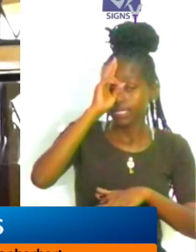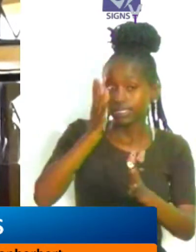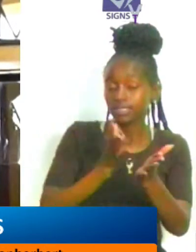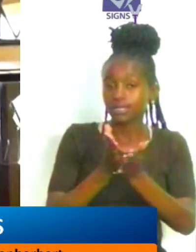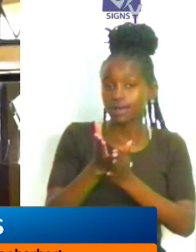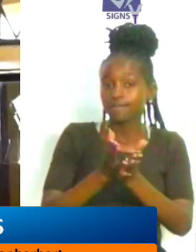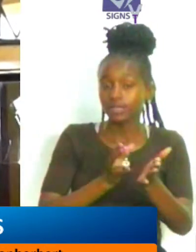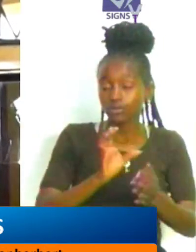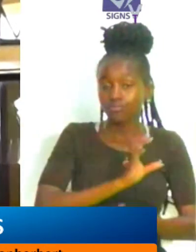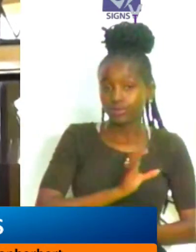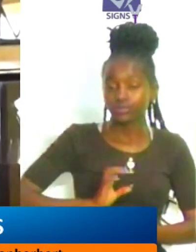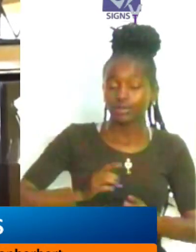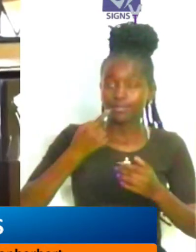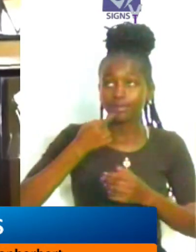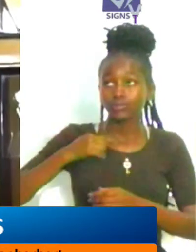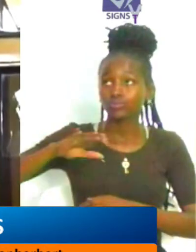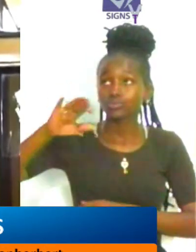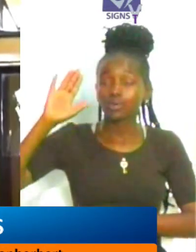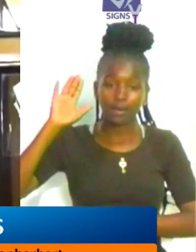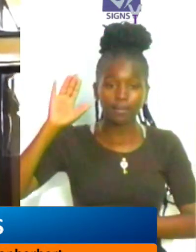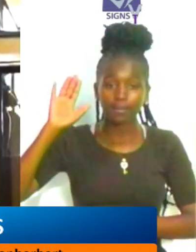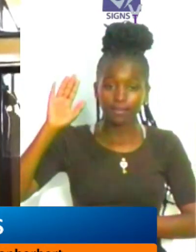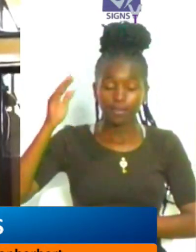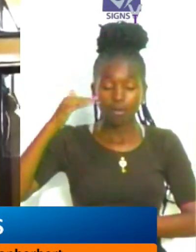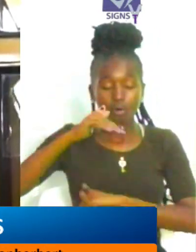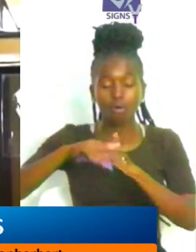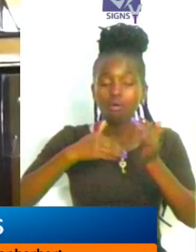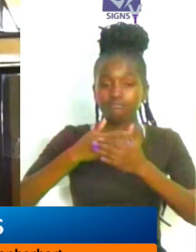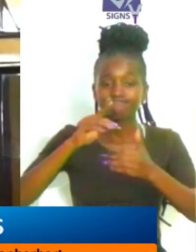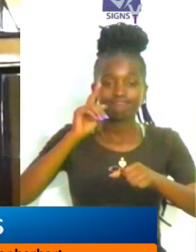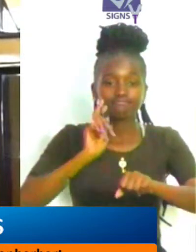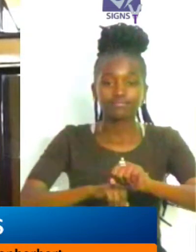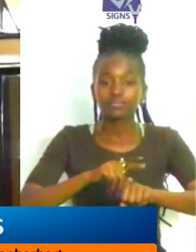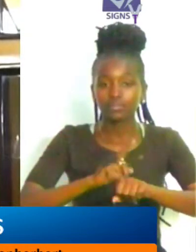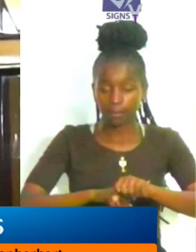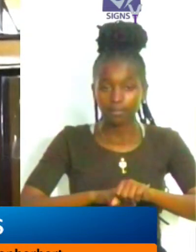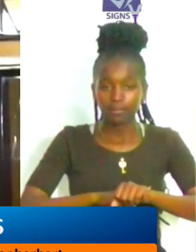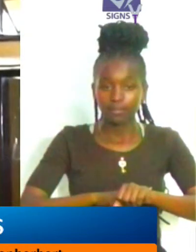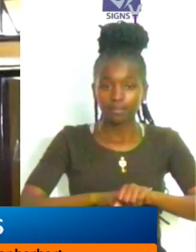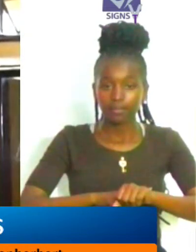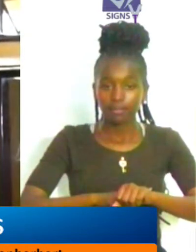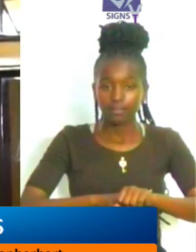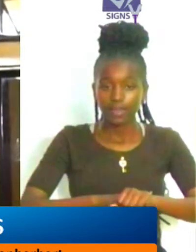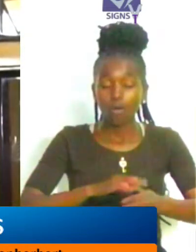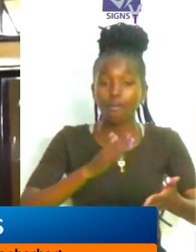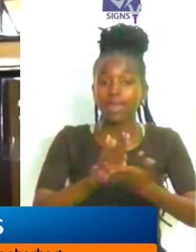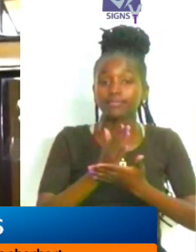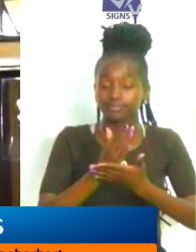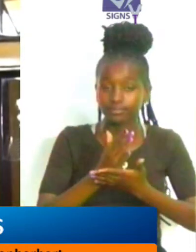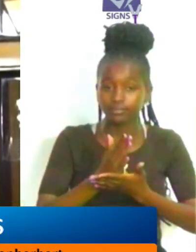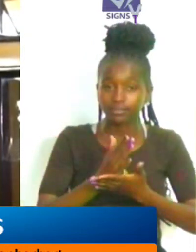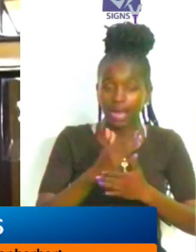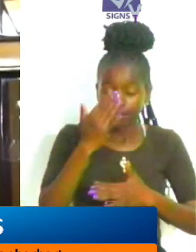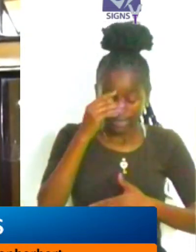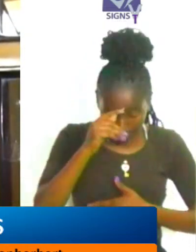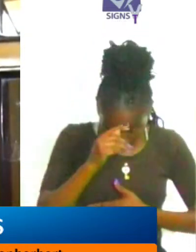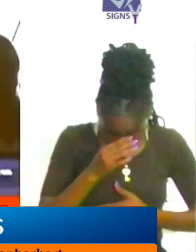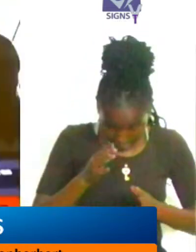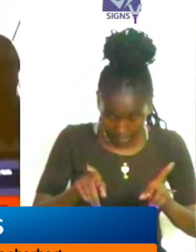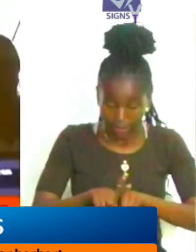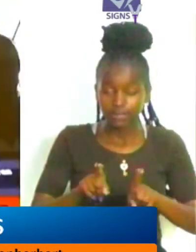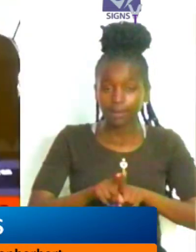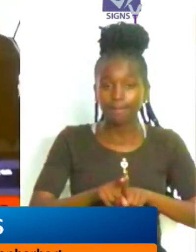swear that I will at all times obey, respect, and uphold the